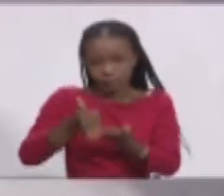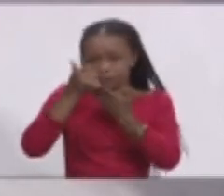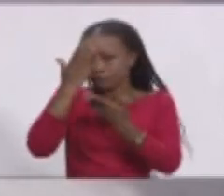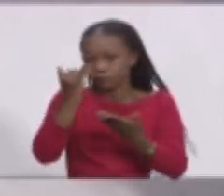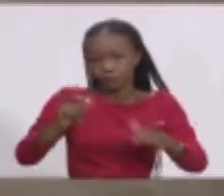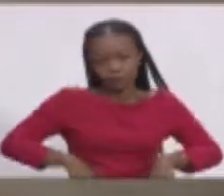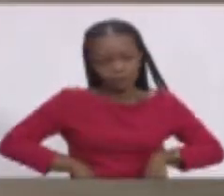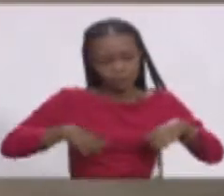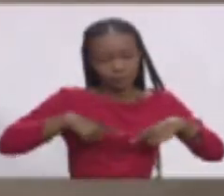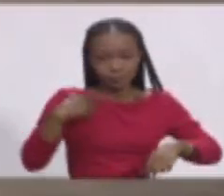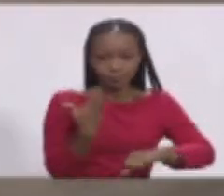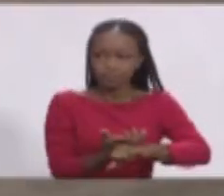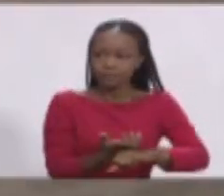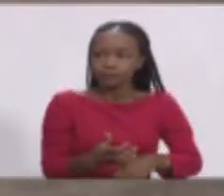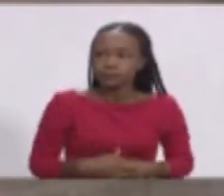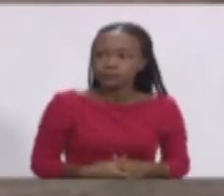maisha imekuwa ngumu.